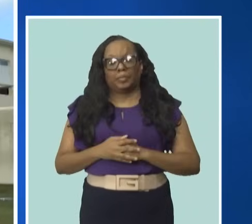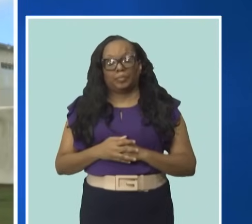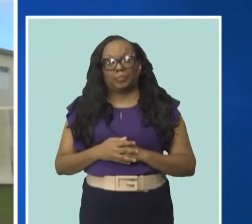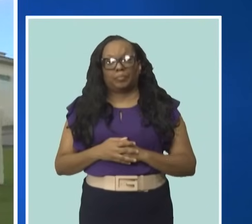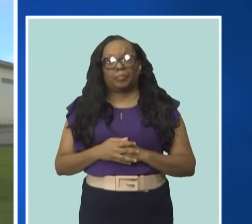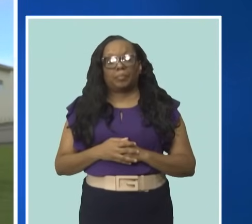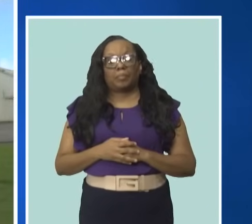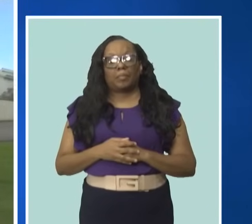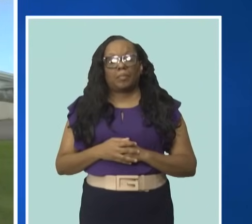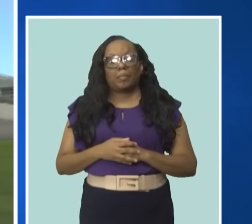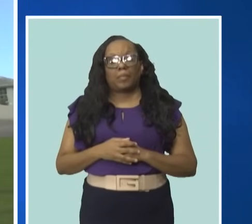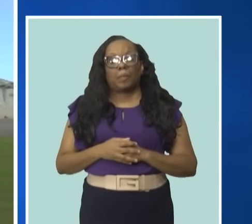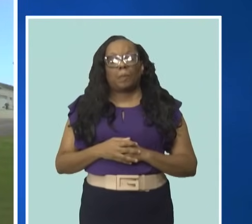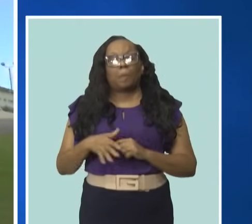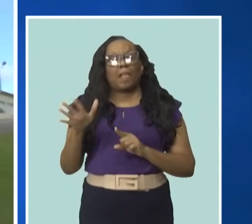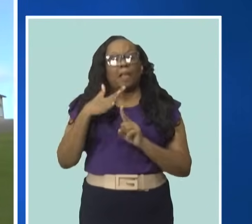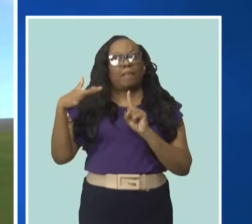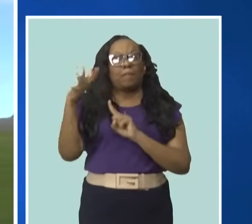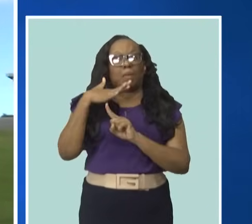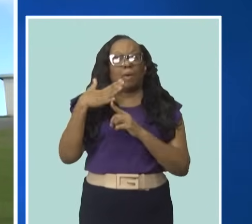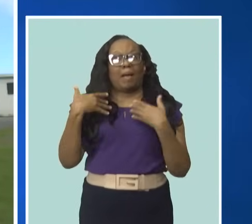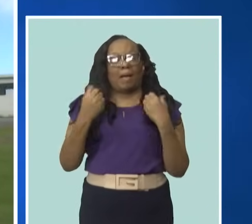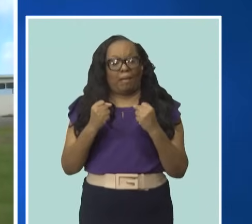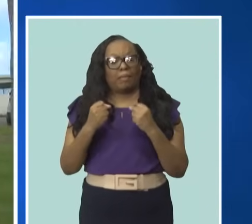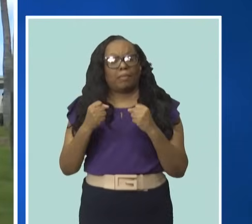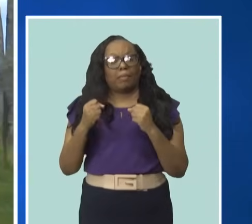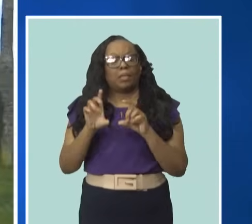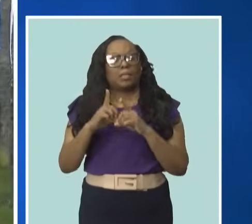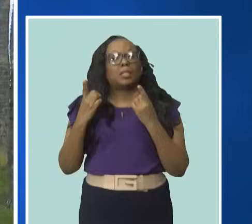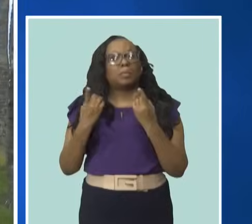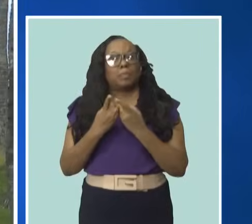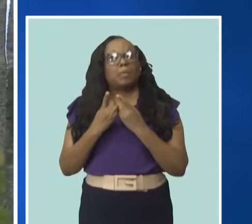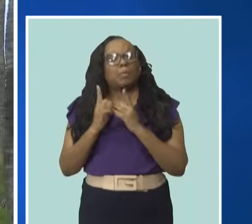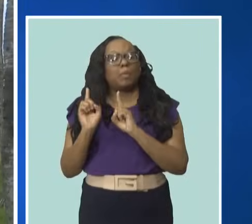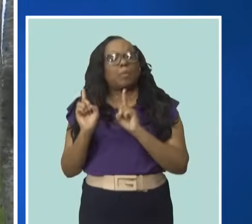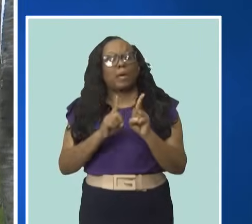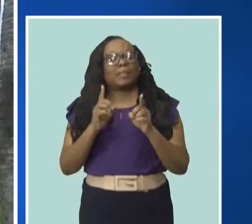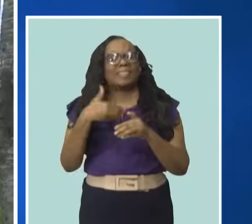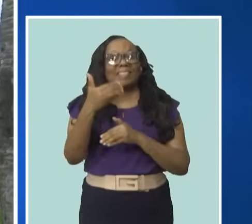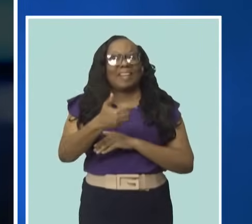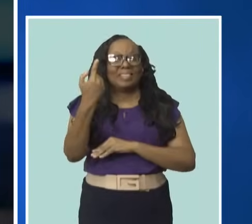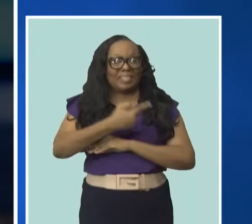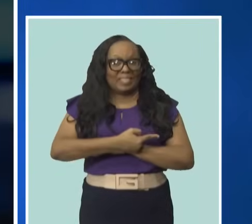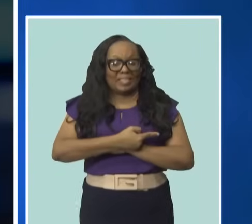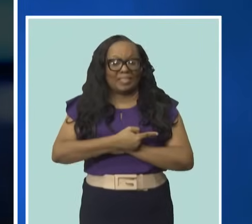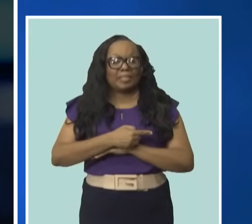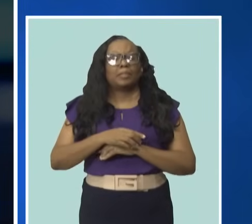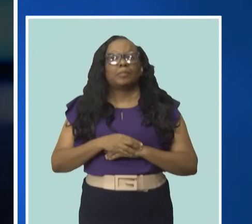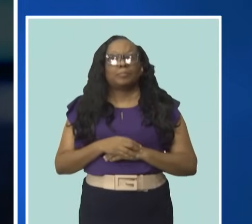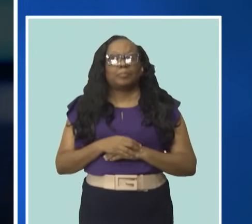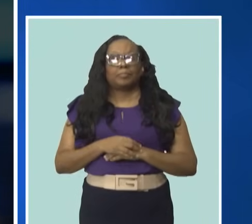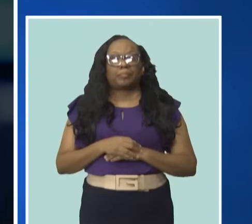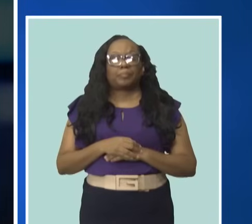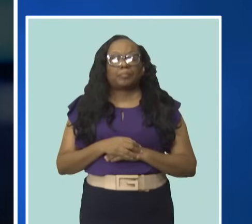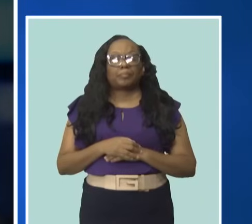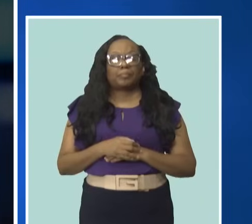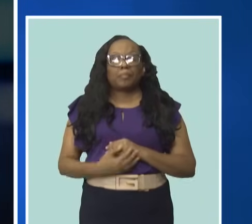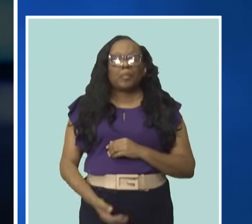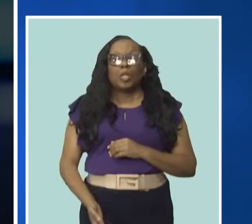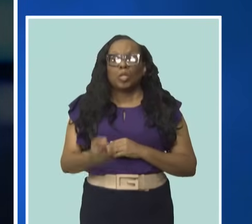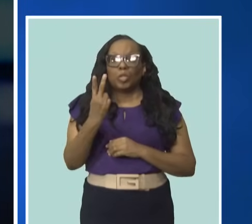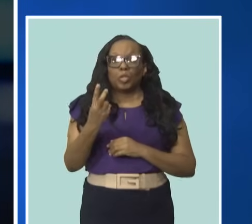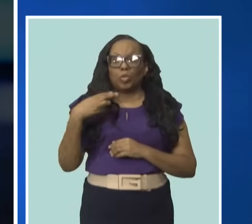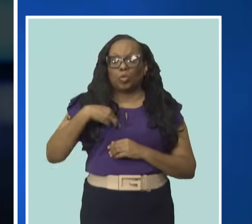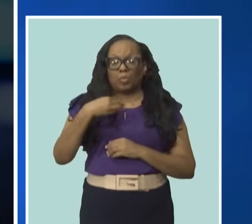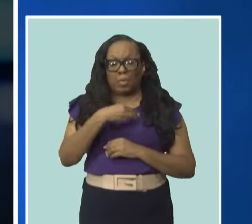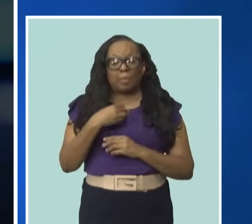personnel from the Environmental Health Department was arranged for the following day. As a result of that visit by 2 members of the